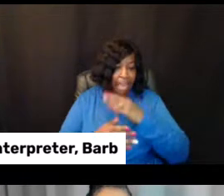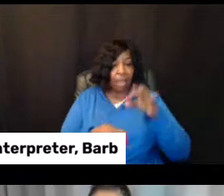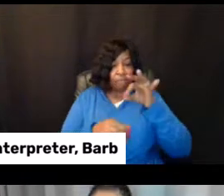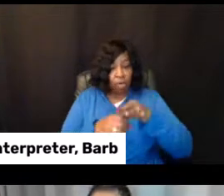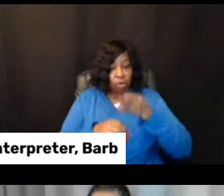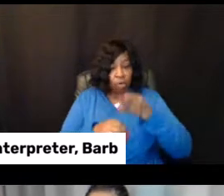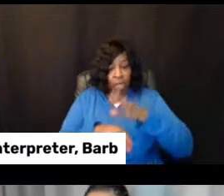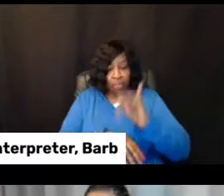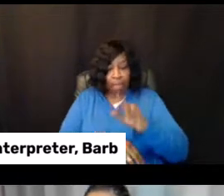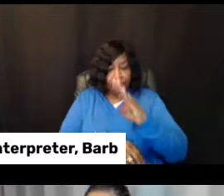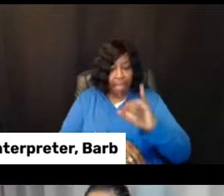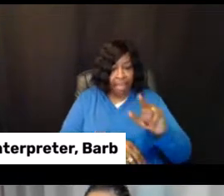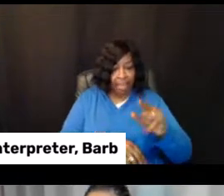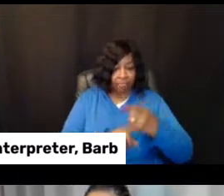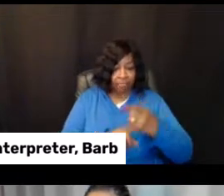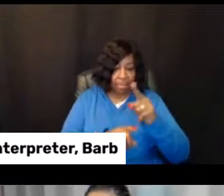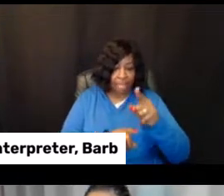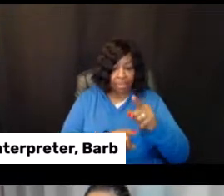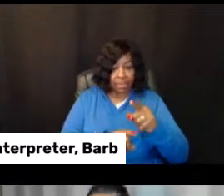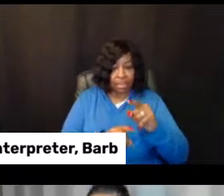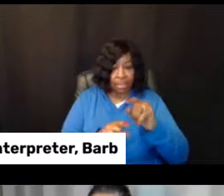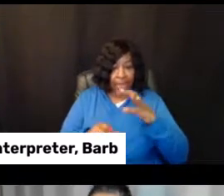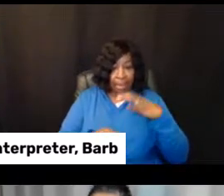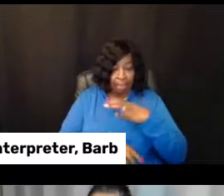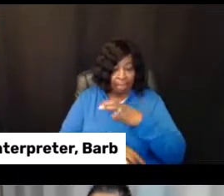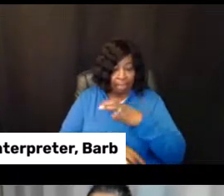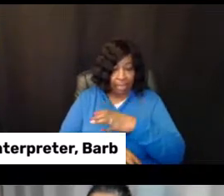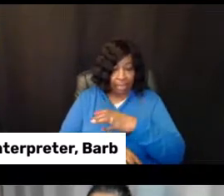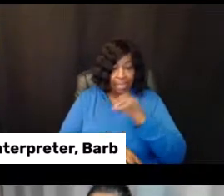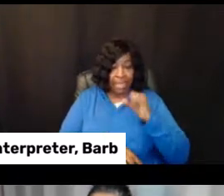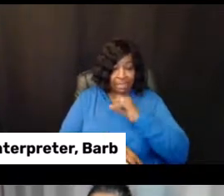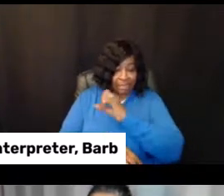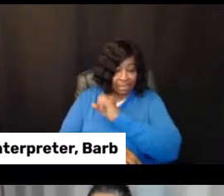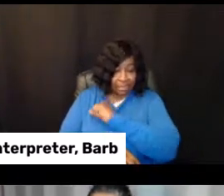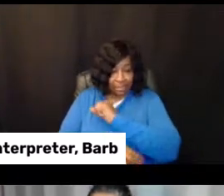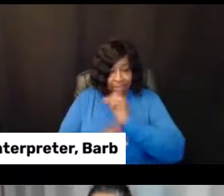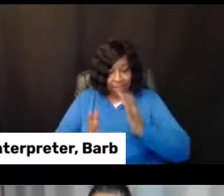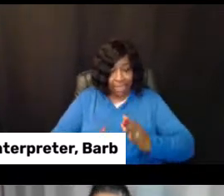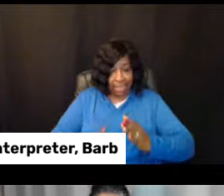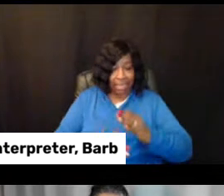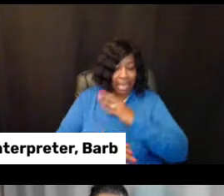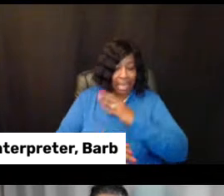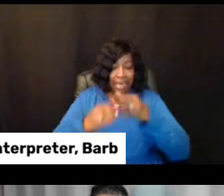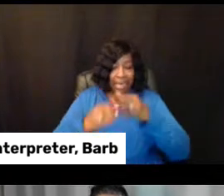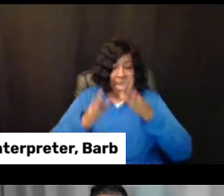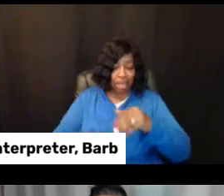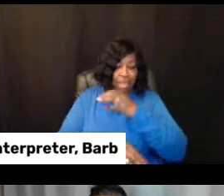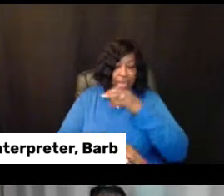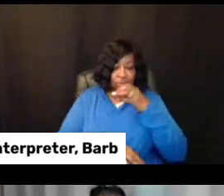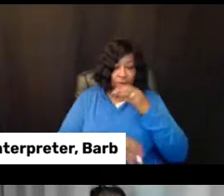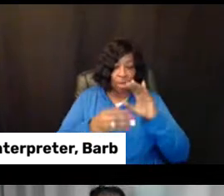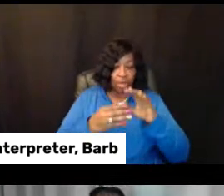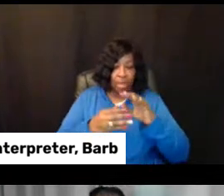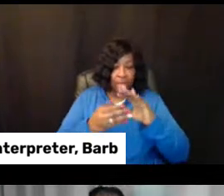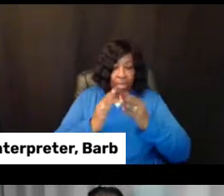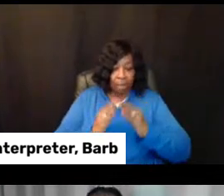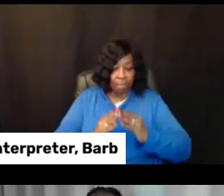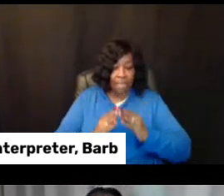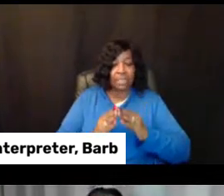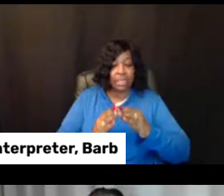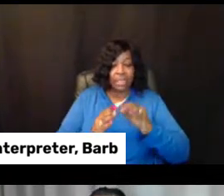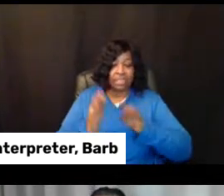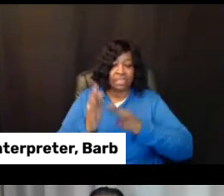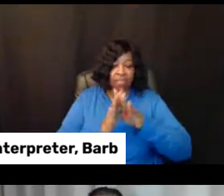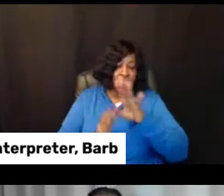that bill from its respective committee. So, Senate and House Agriculture committees develop their own bills. The Senate and the